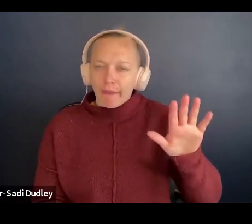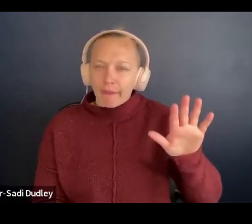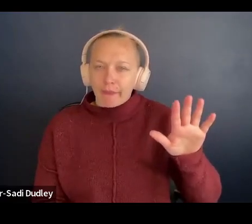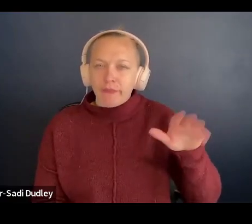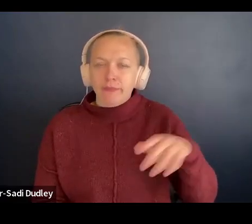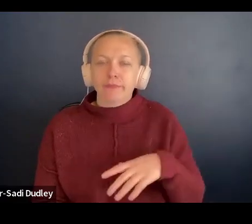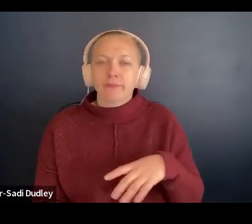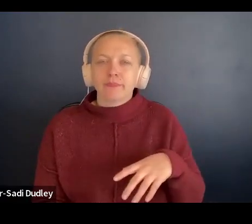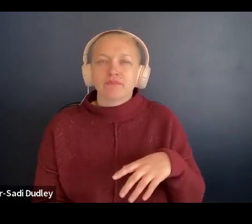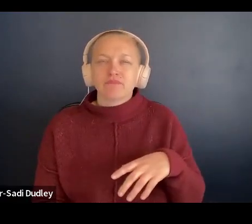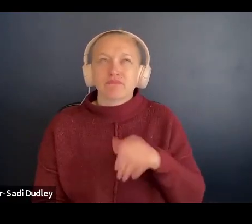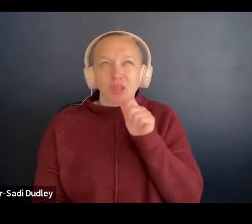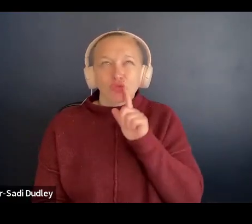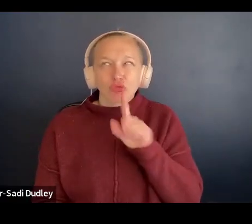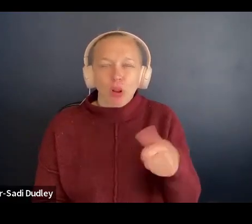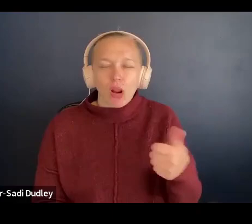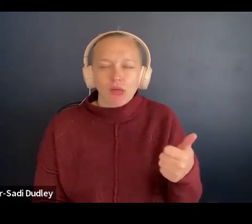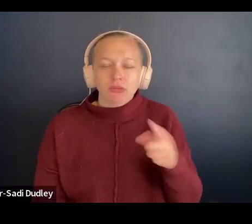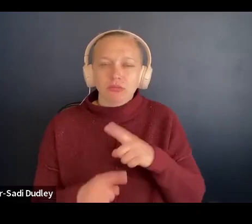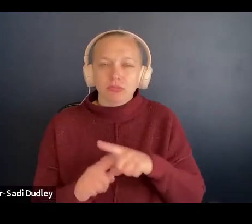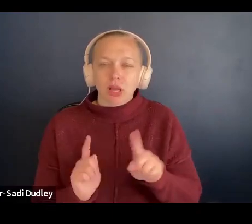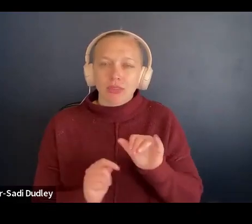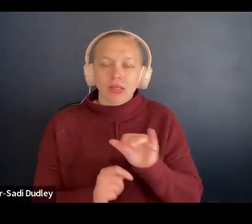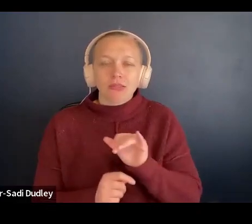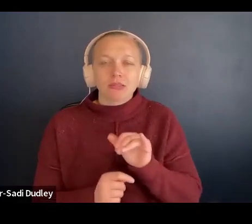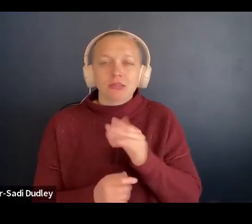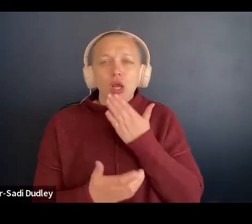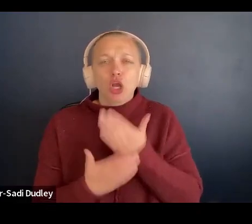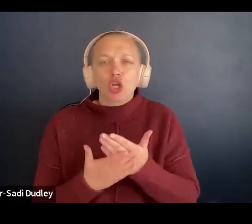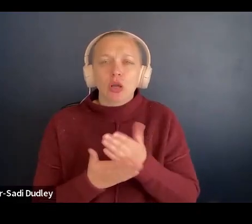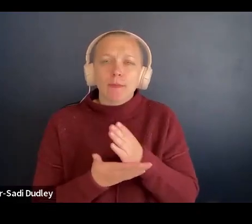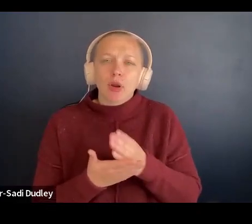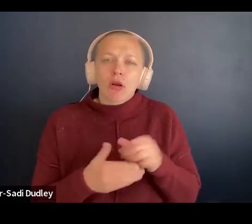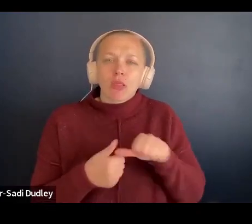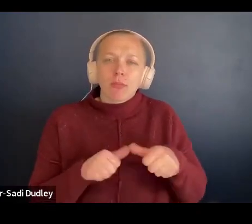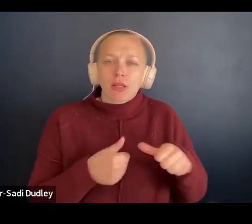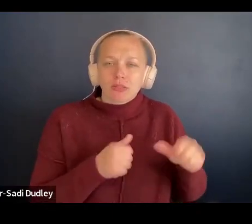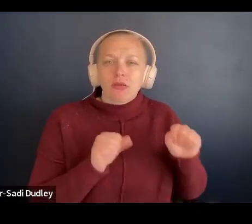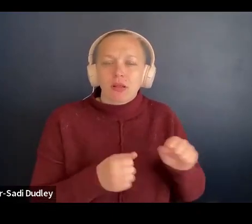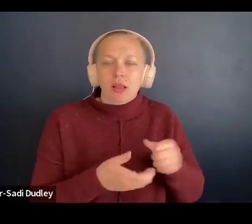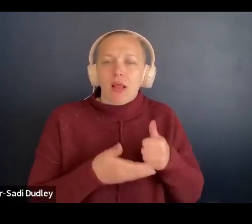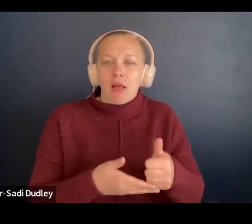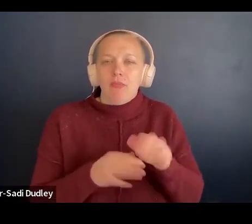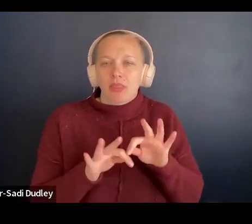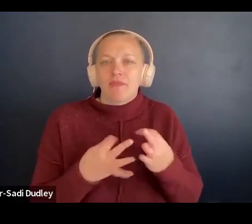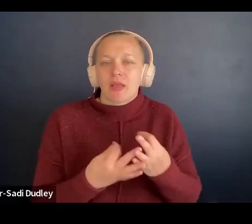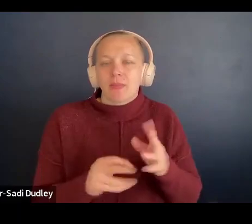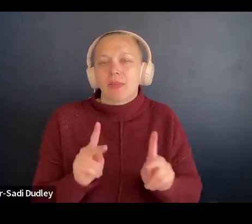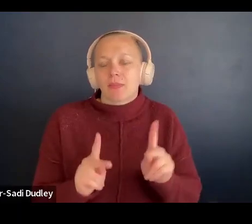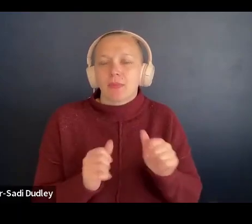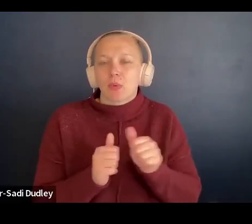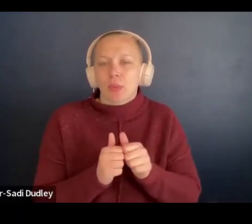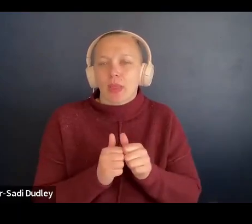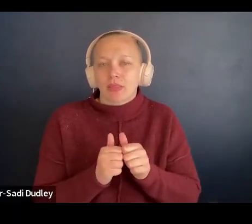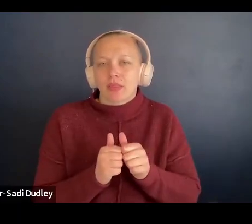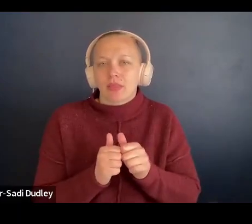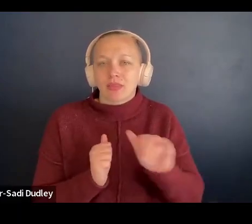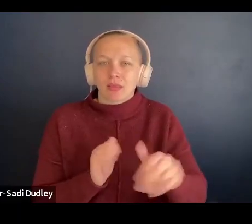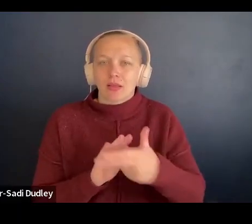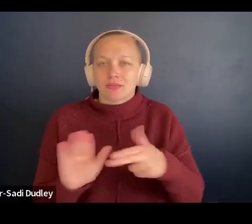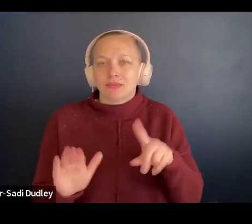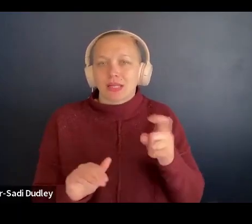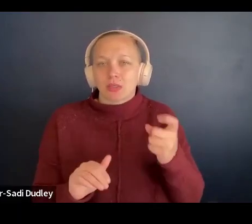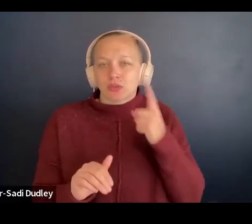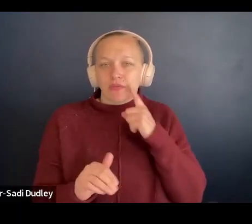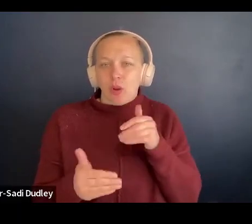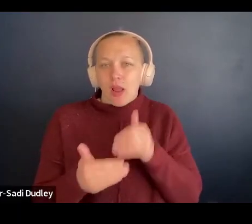just another piece of the puzzle that can be just really helpful for families and people with the end-of-life diagnosis.